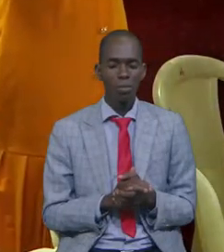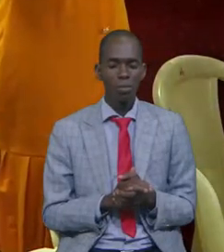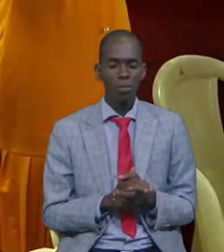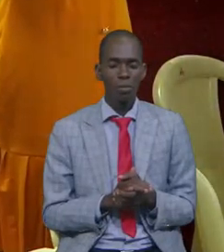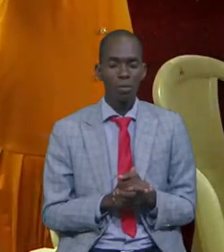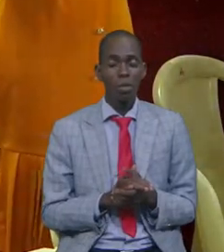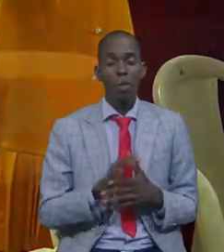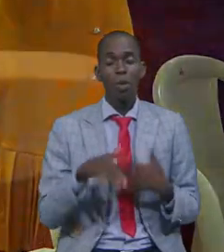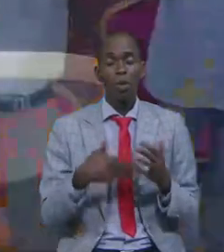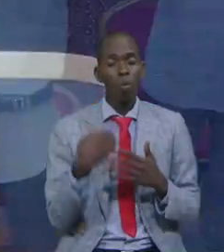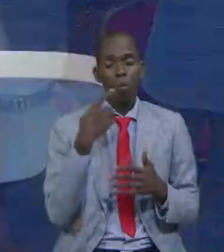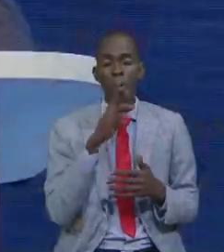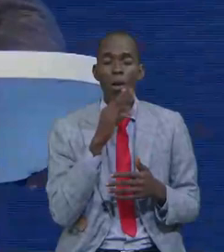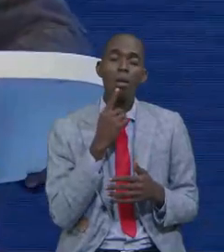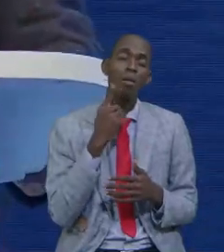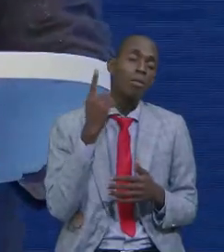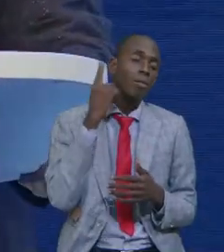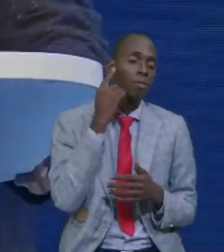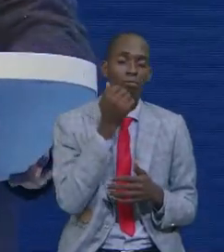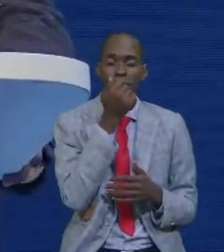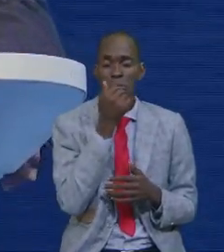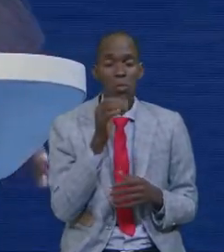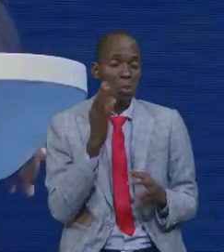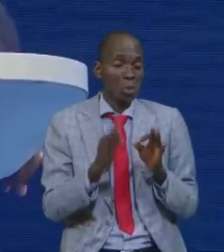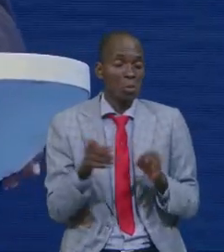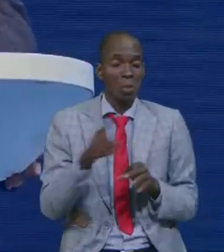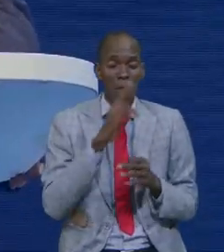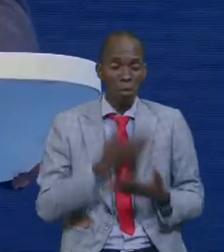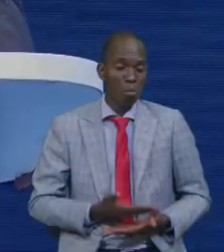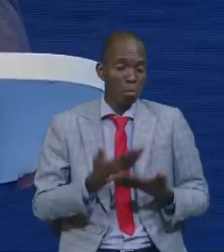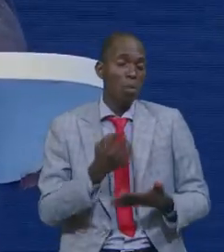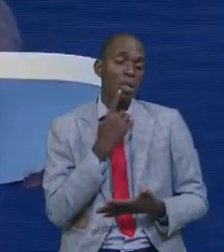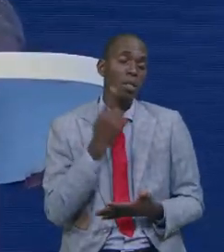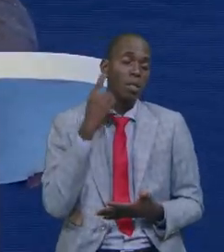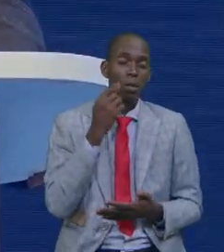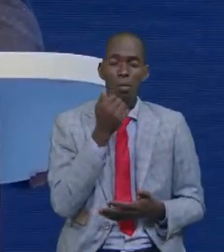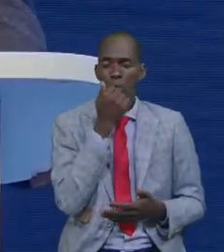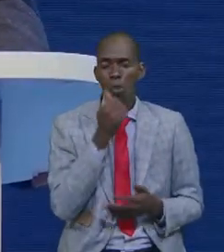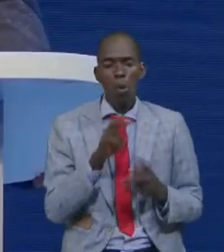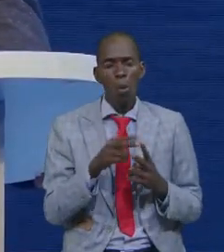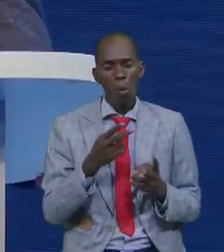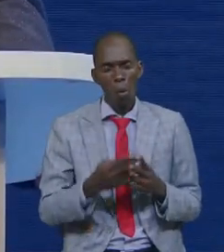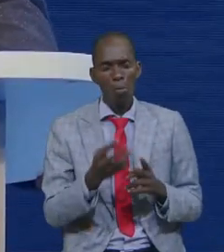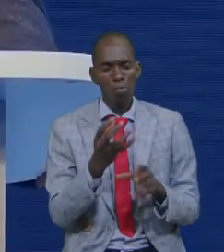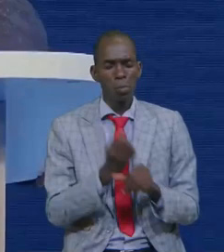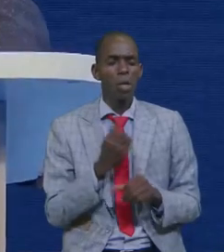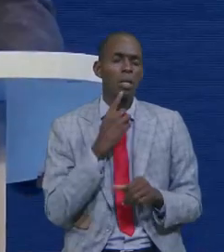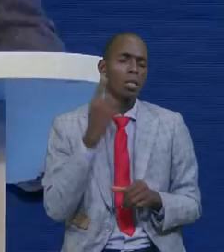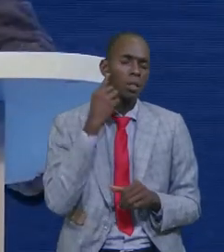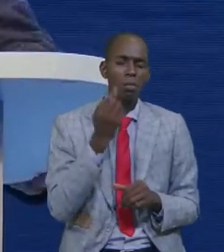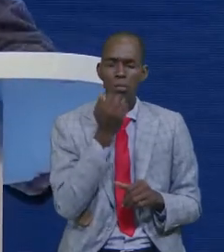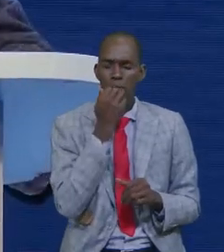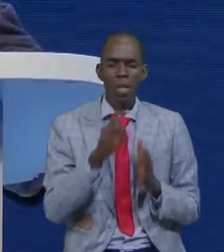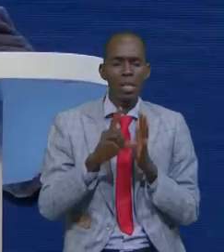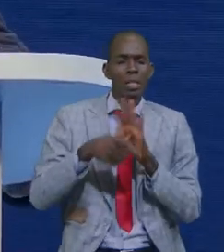Those who are deaf and dumb, even if they were born that way, or they came to that later in life, I